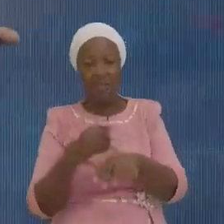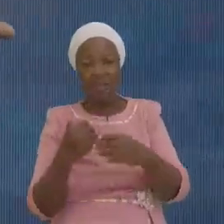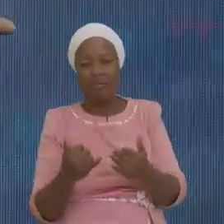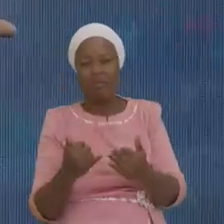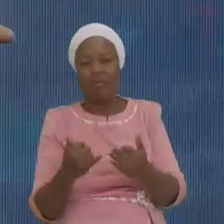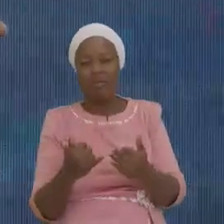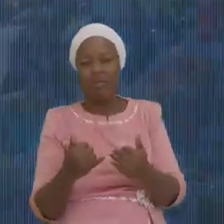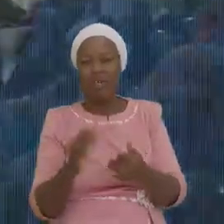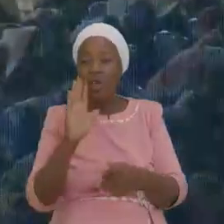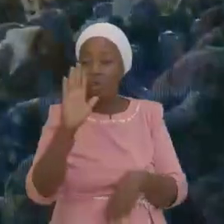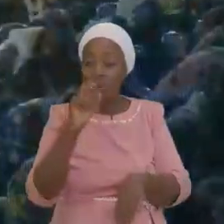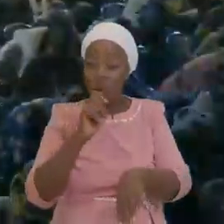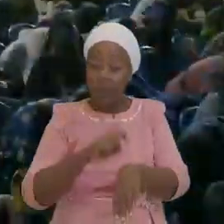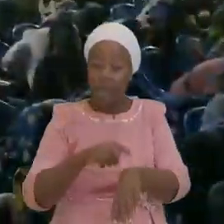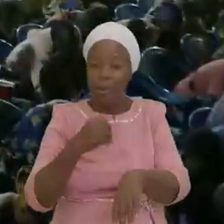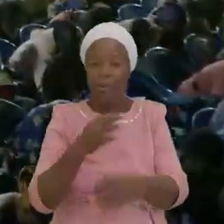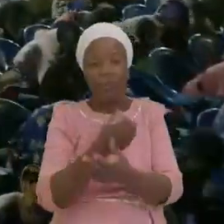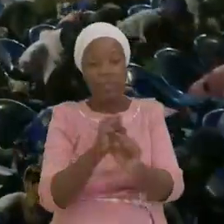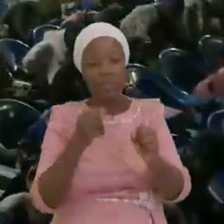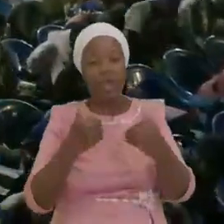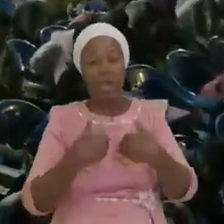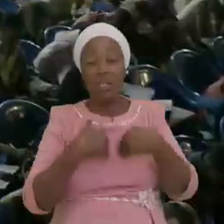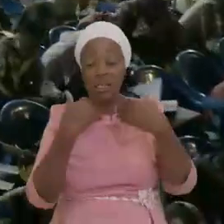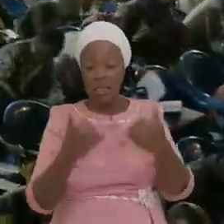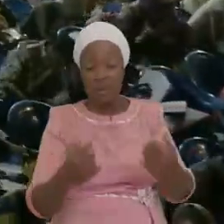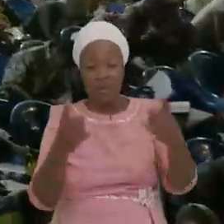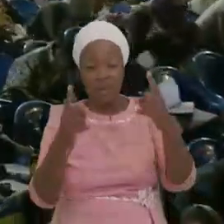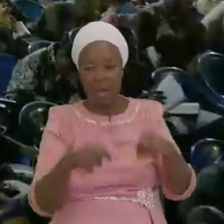Your time of salvation has now come.